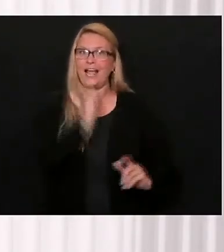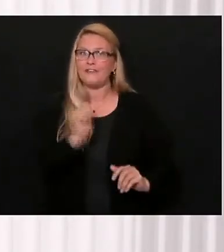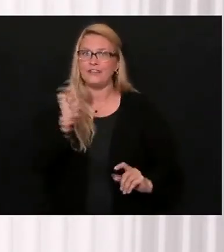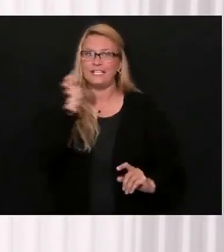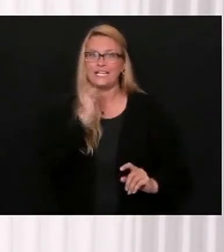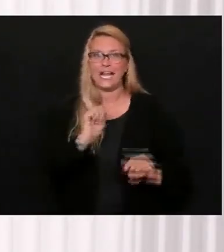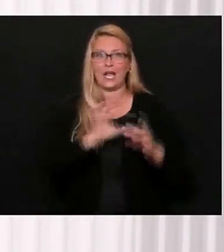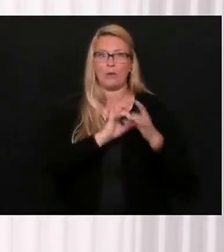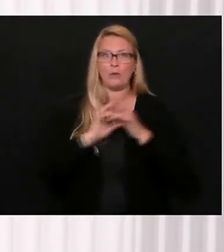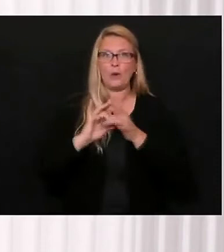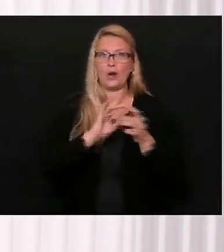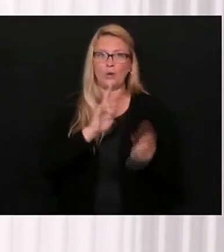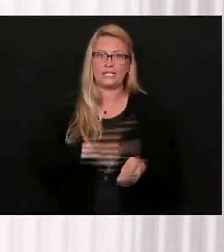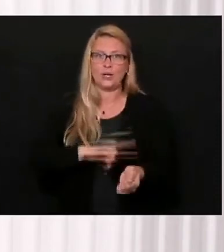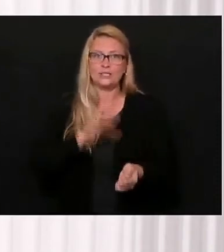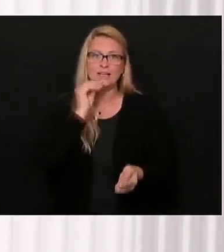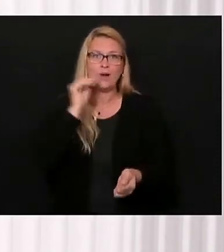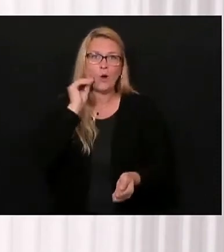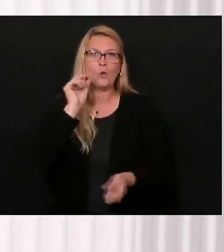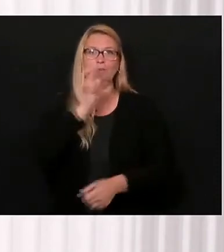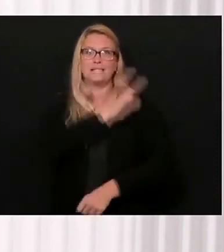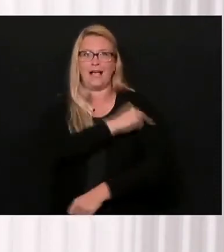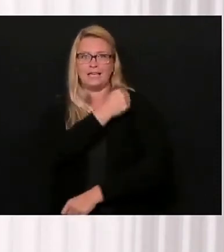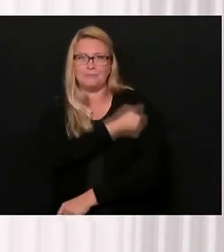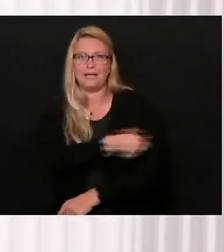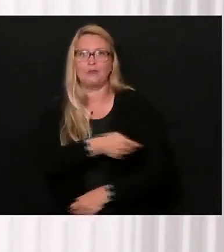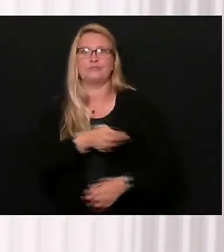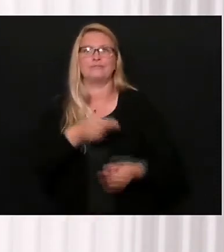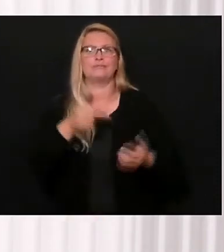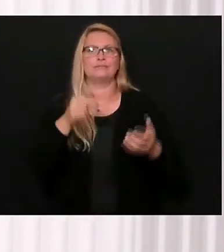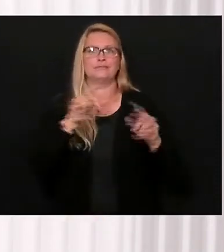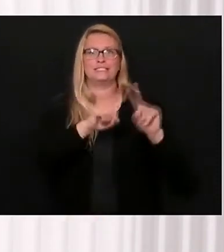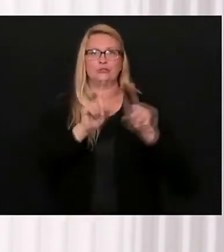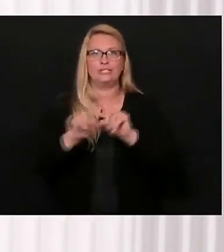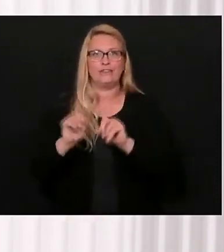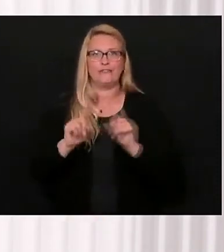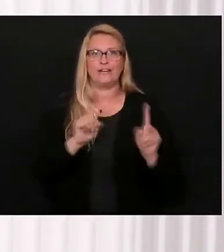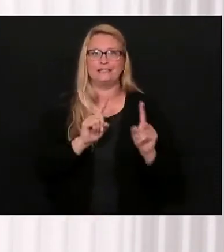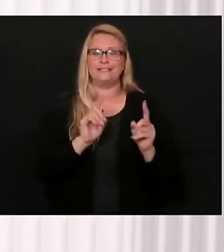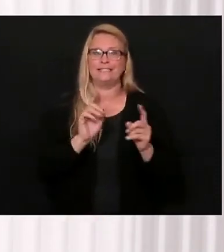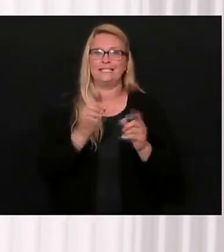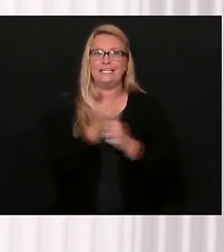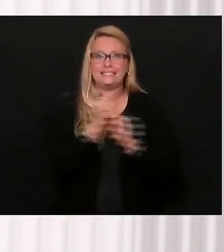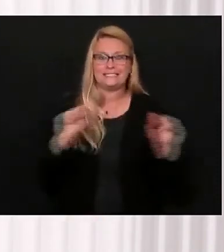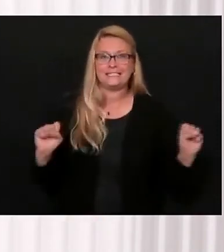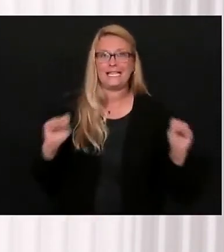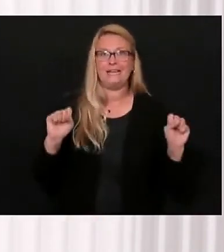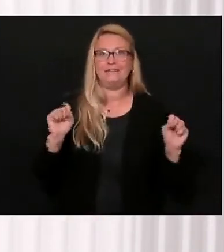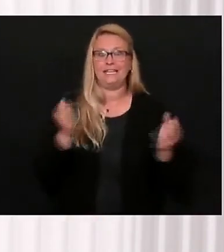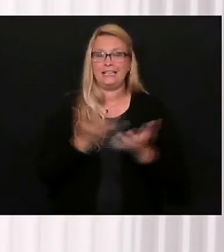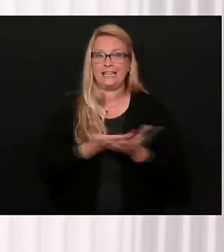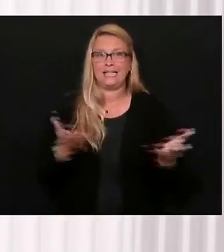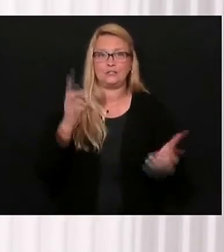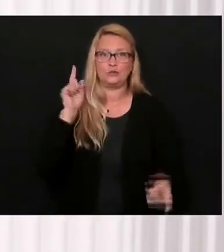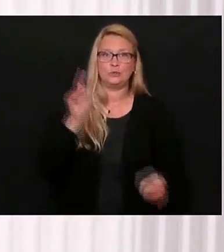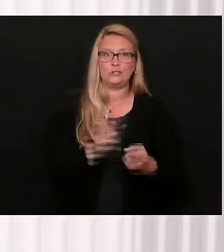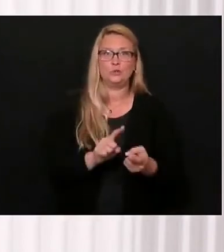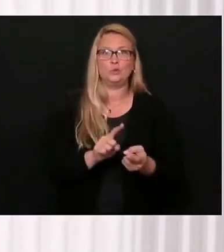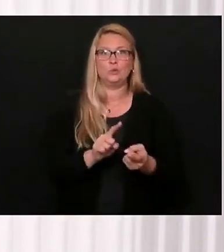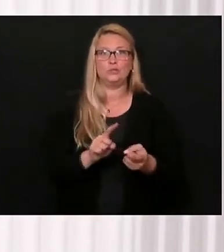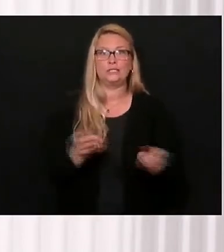with nursing homes and hospitals to do different mitigation strategies to reduce spread